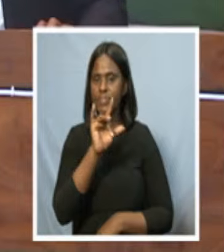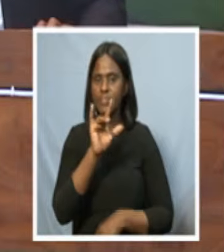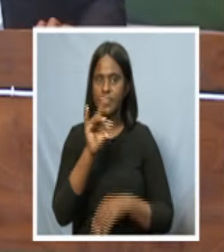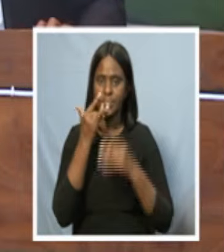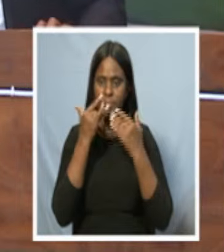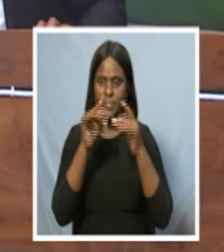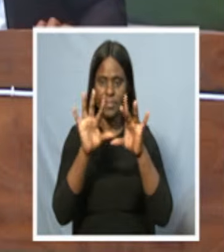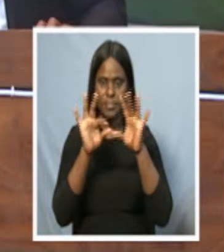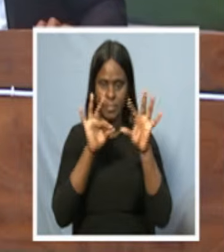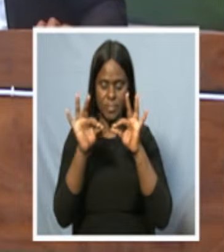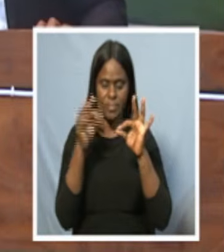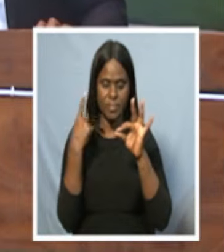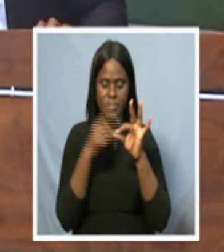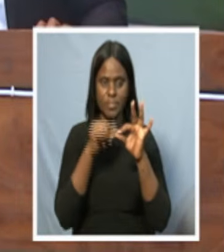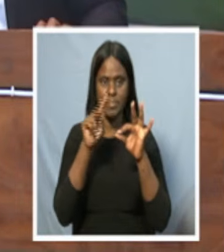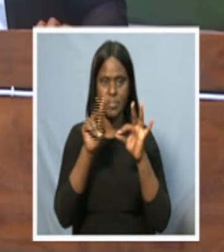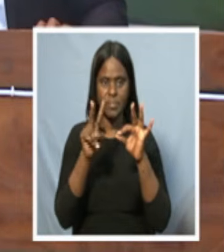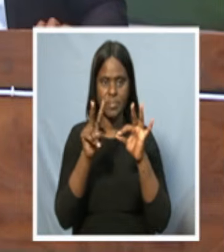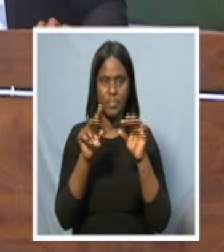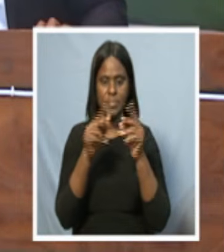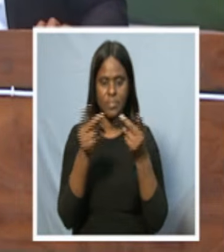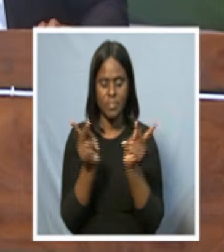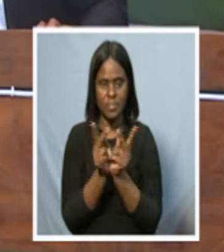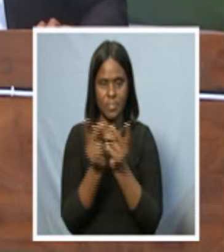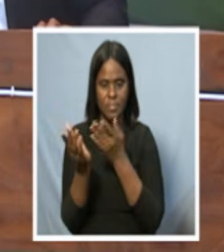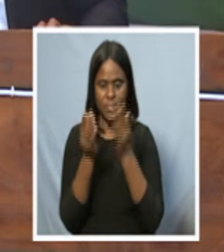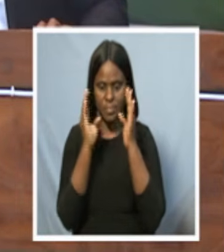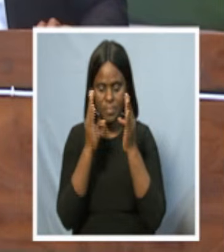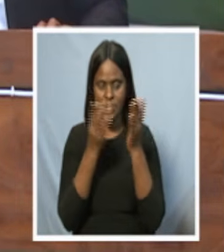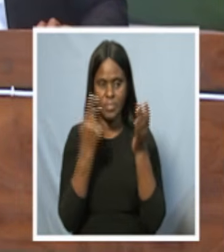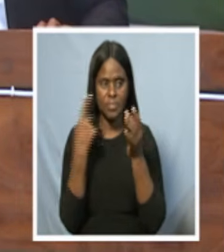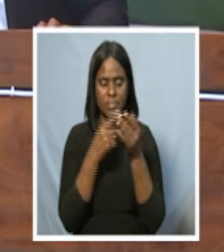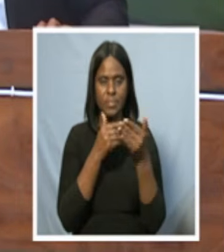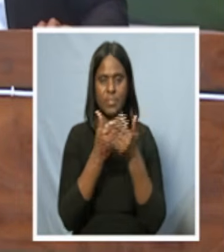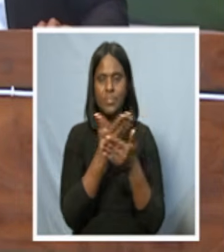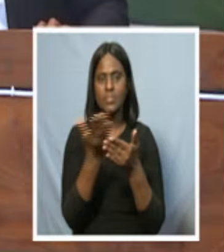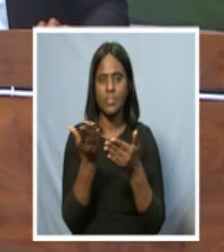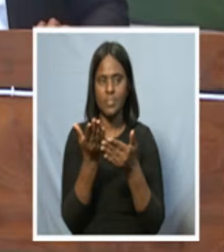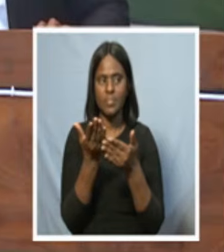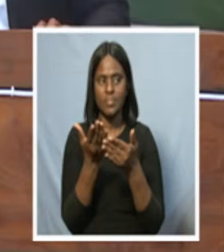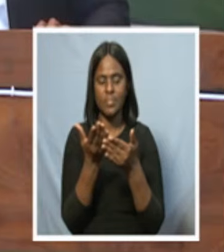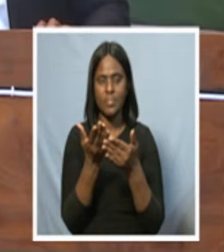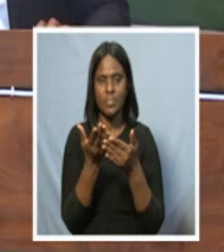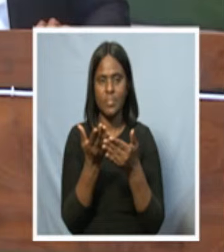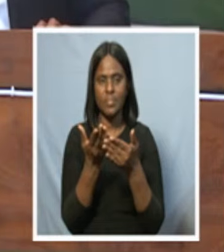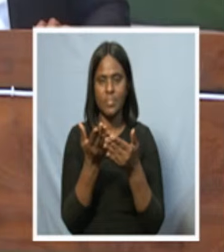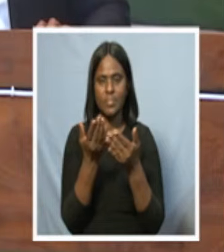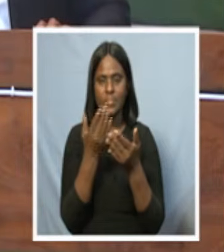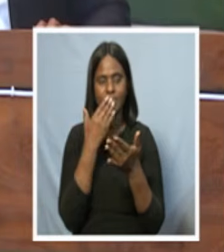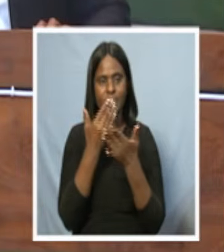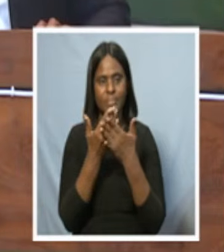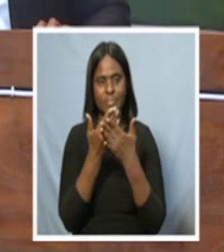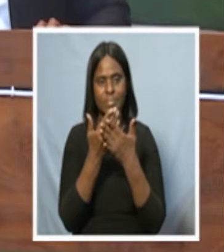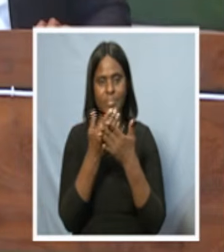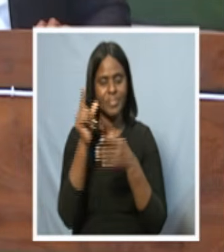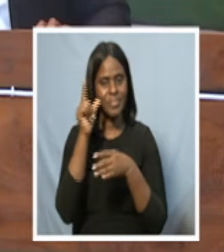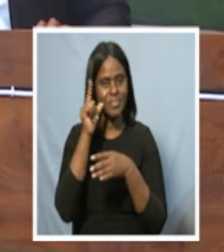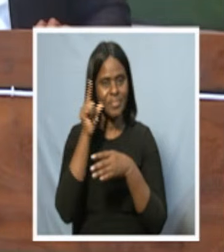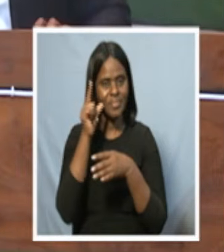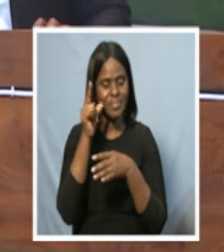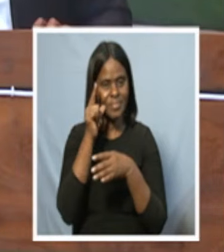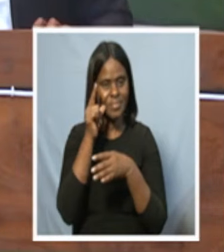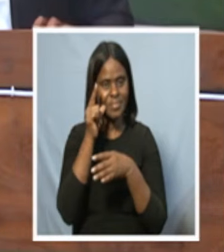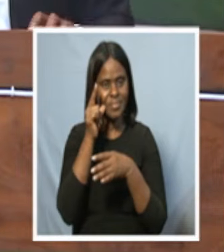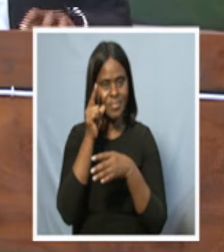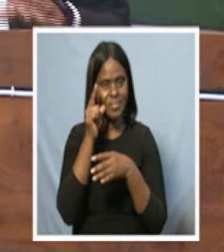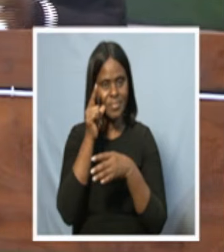for choosing Parliament TV, the station dedicated to bringing Parliament closer to you. We wish you a lovely lunch and